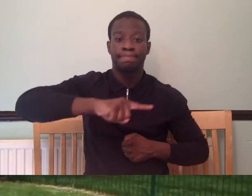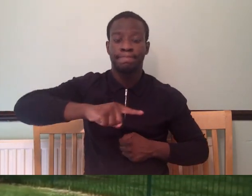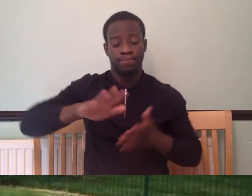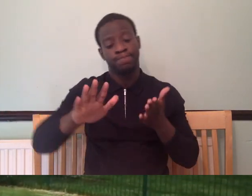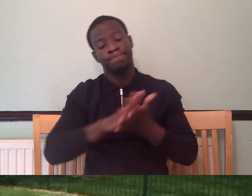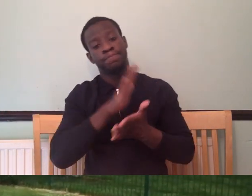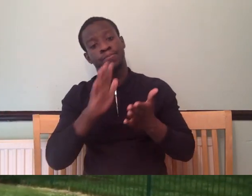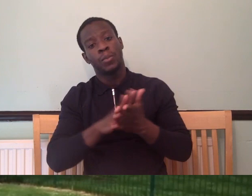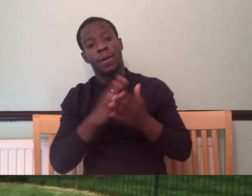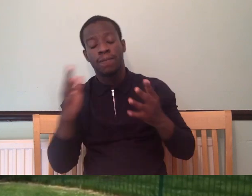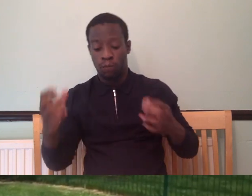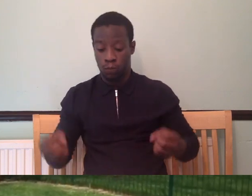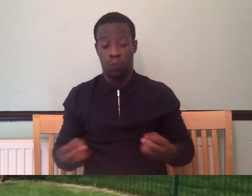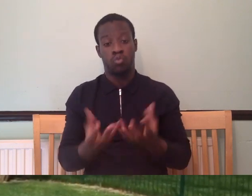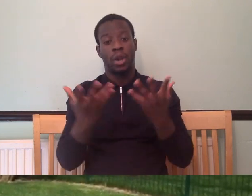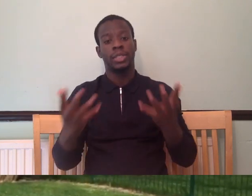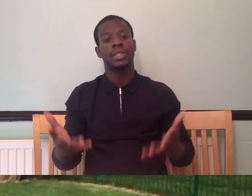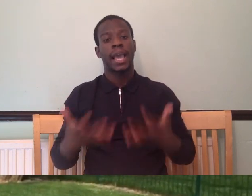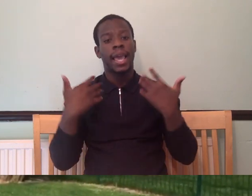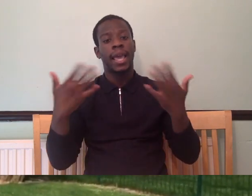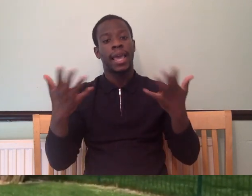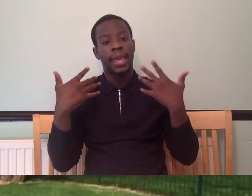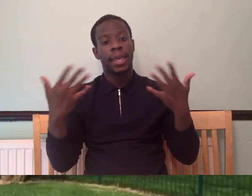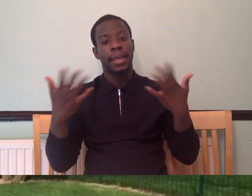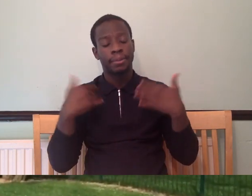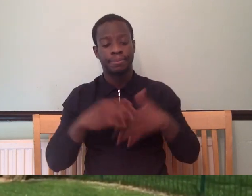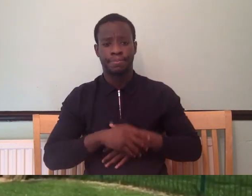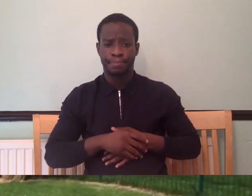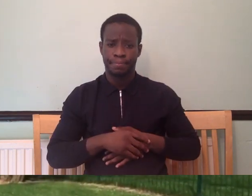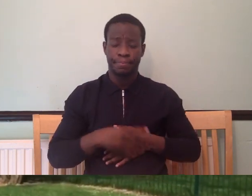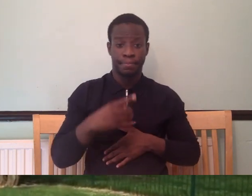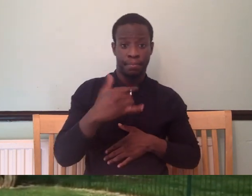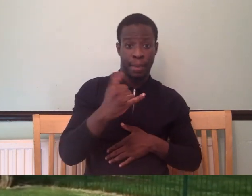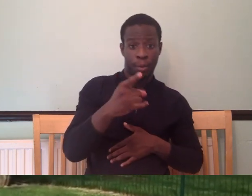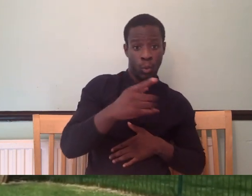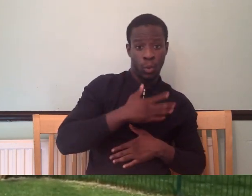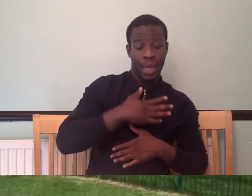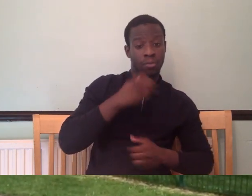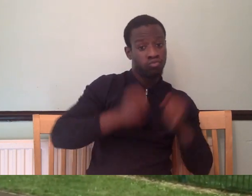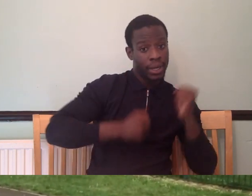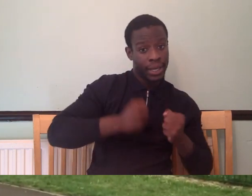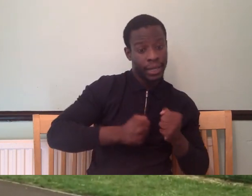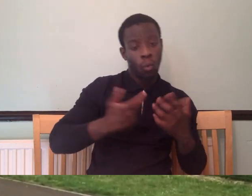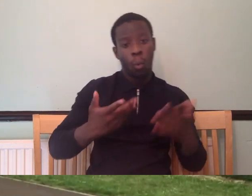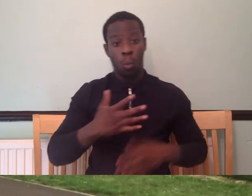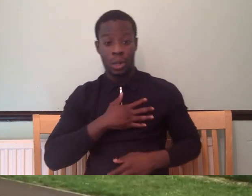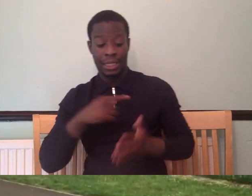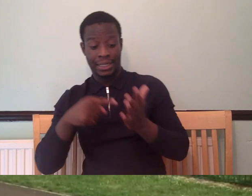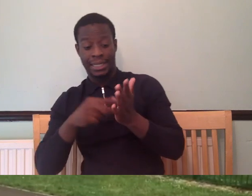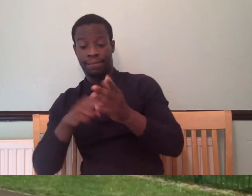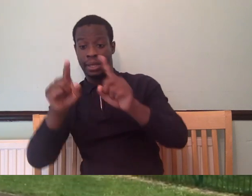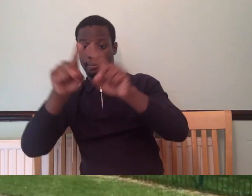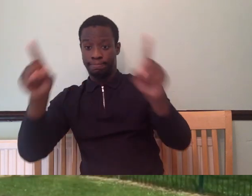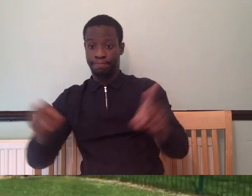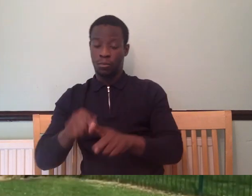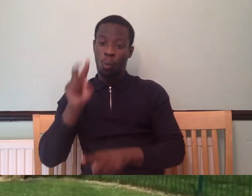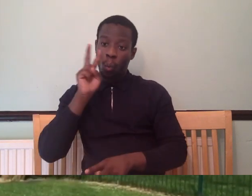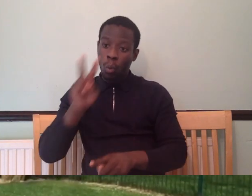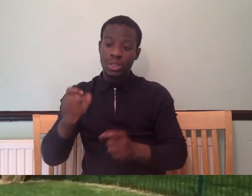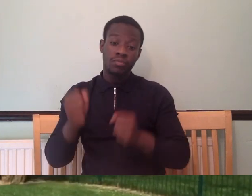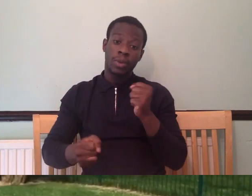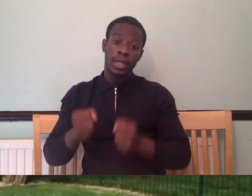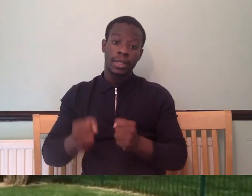air. Maybe you like going running and racing. Maybe you like watching it on the TV. I'm going to show you now some pictures of some